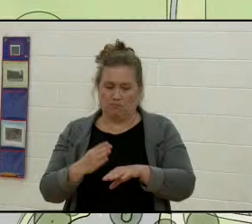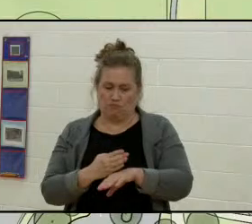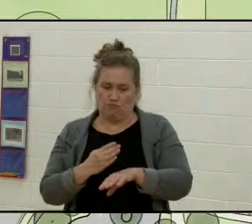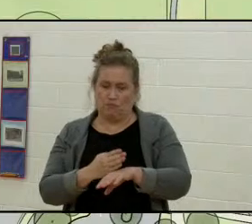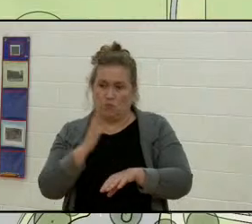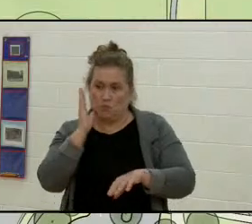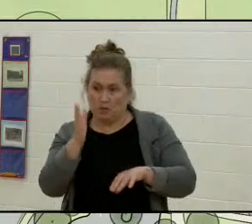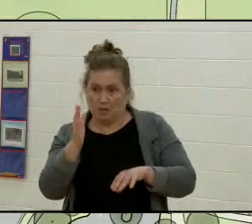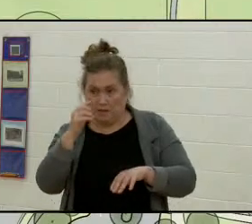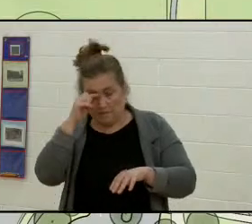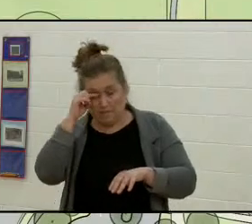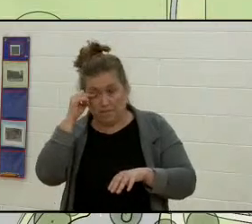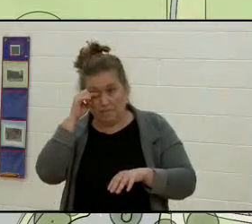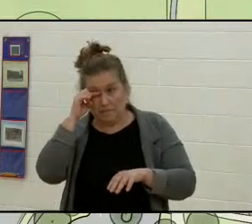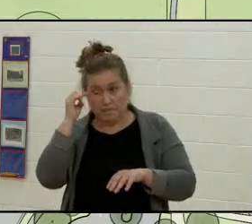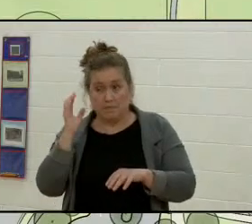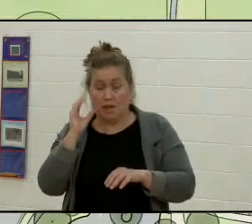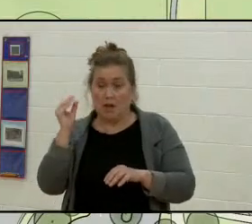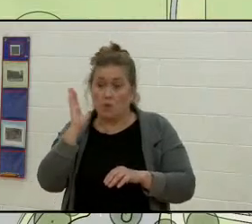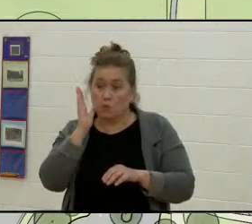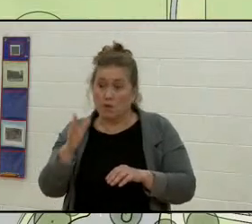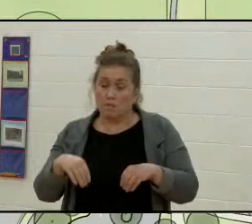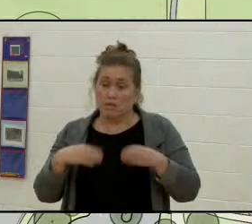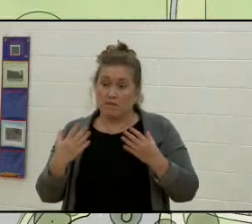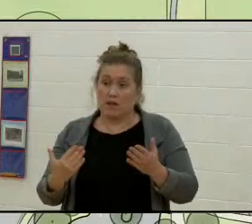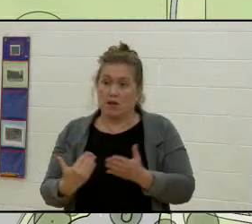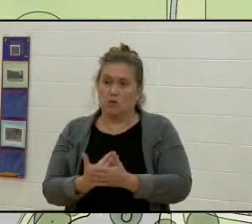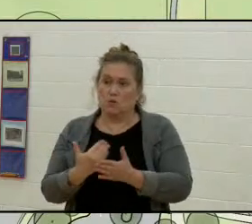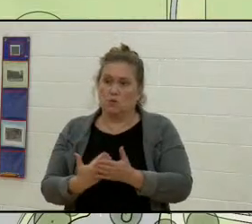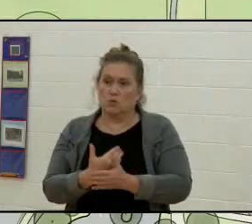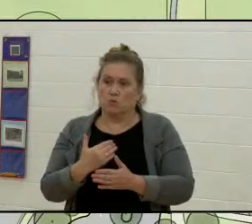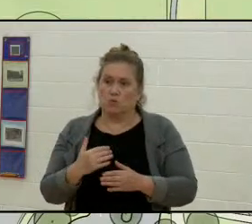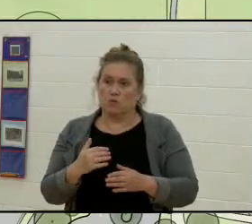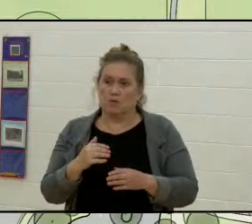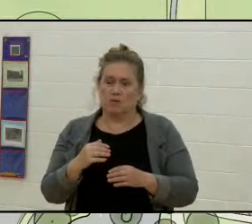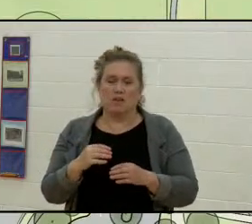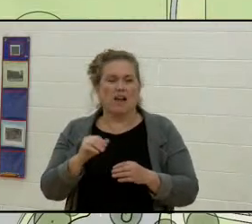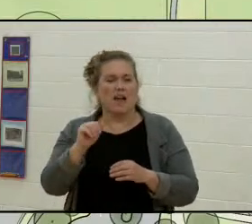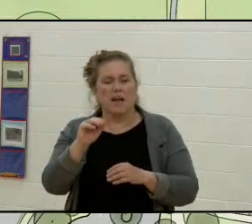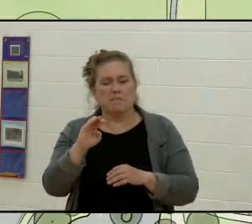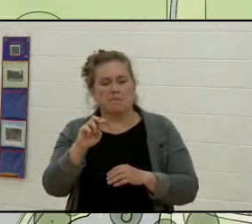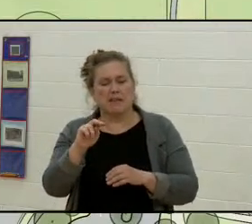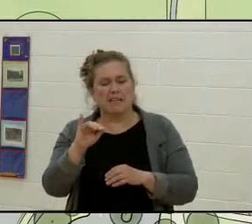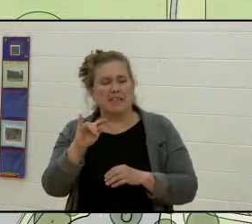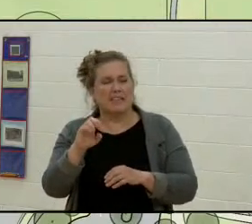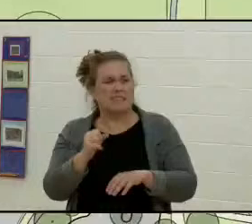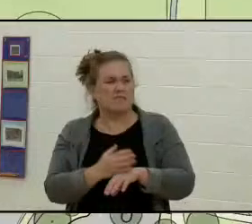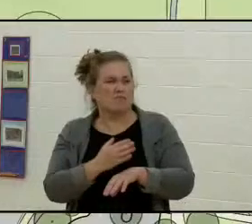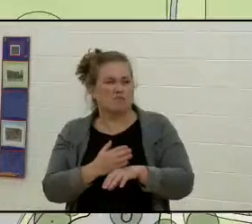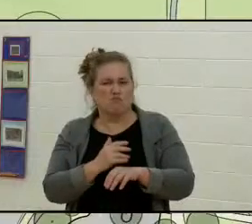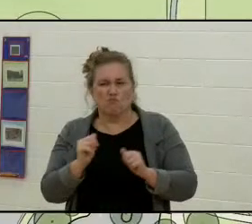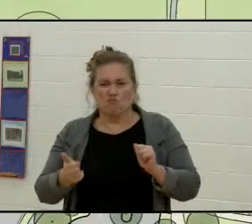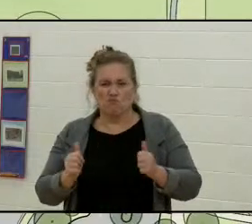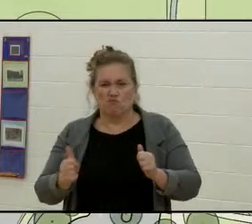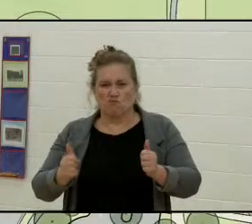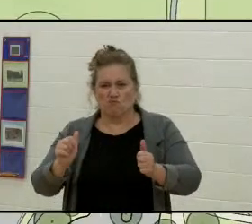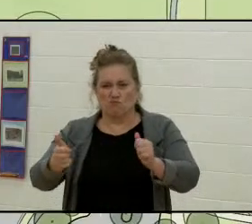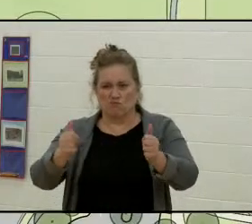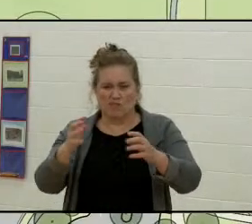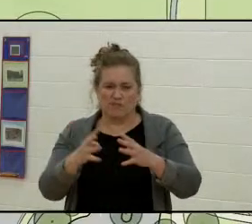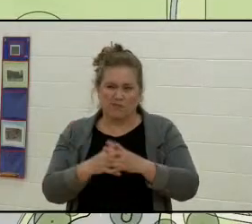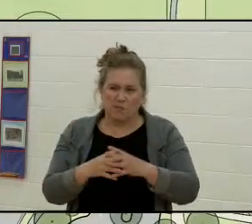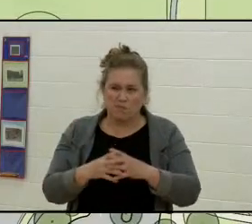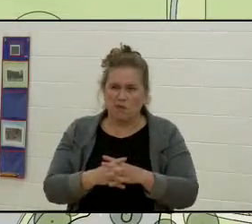well as providing new amenities and equipment like new multi-use goals for both football and soccer,